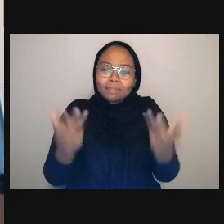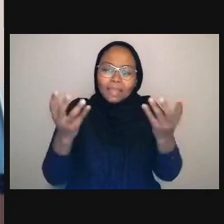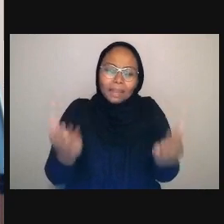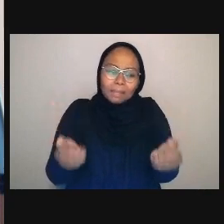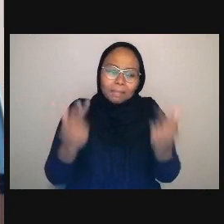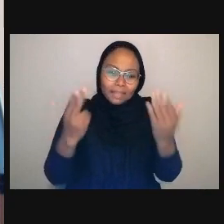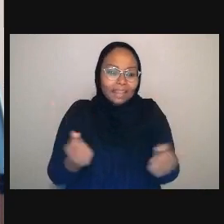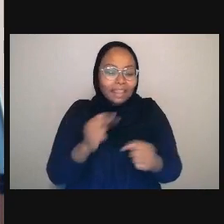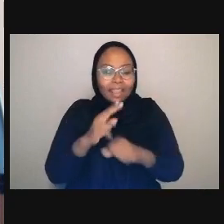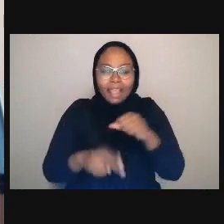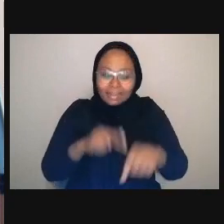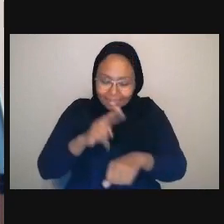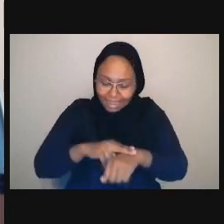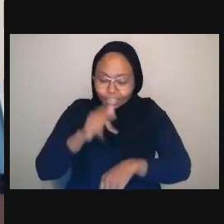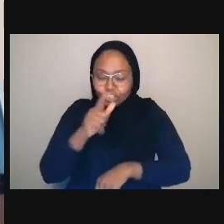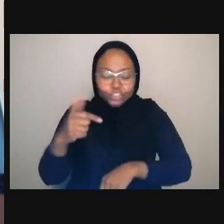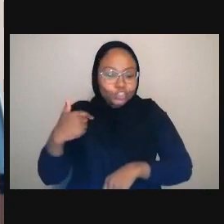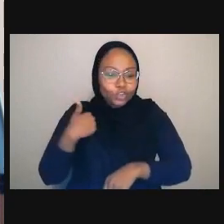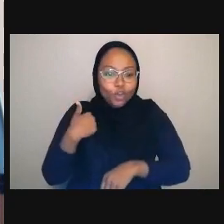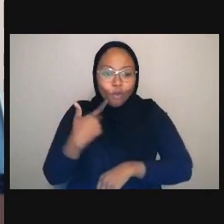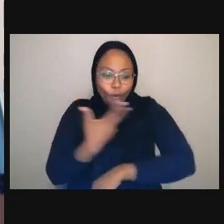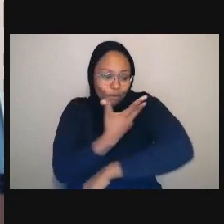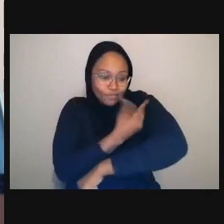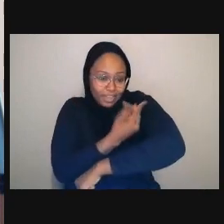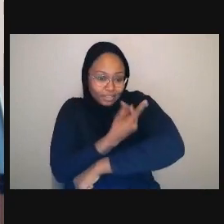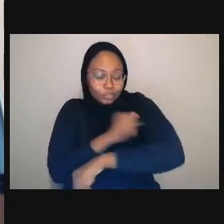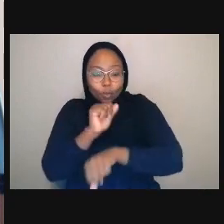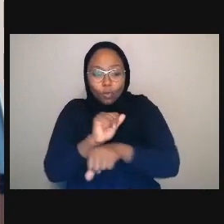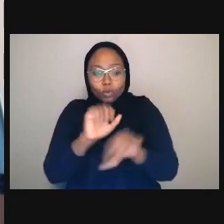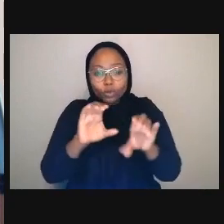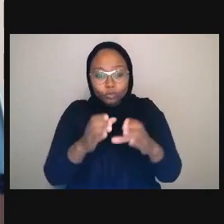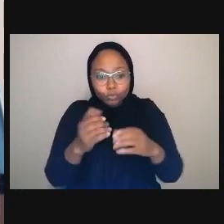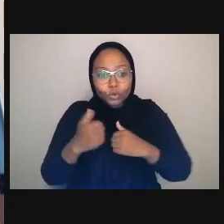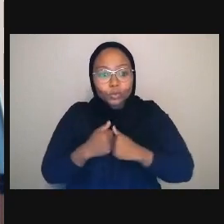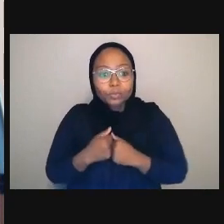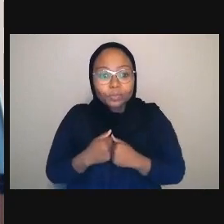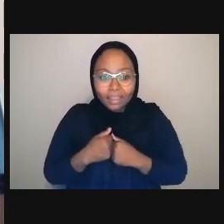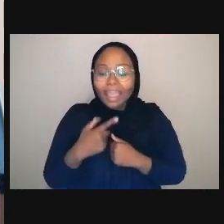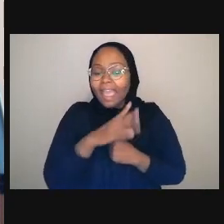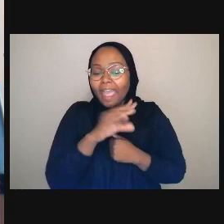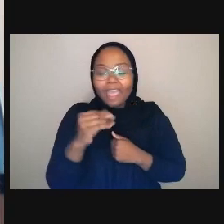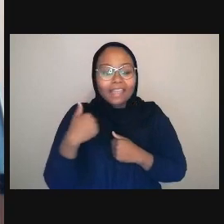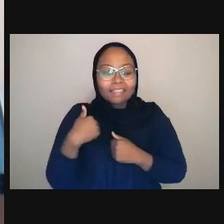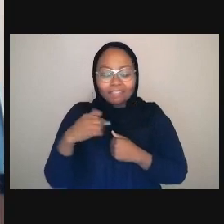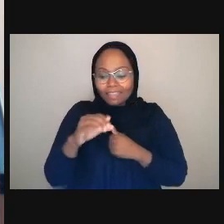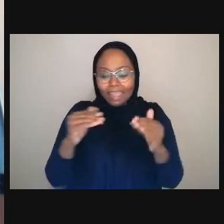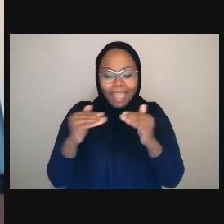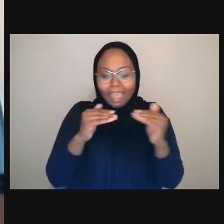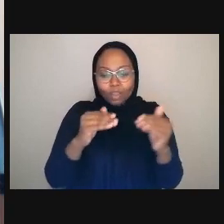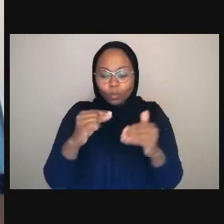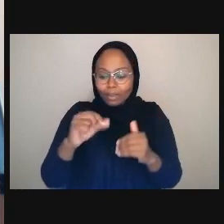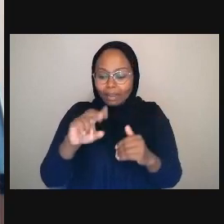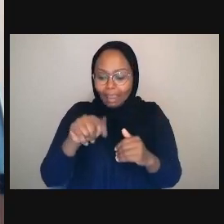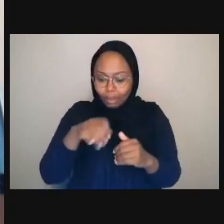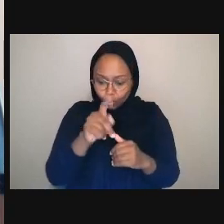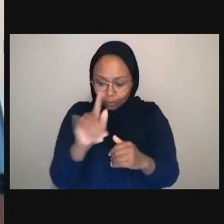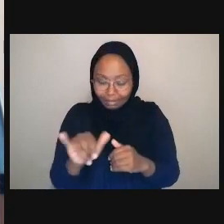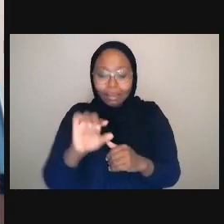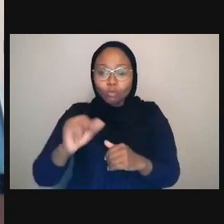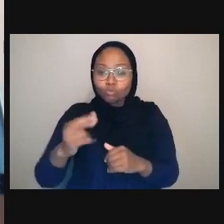including, but not limited to, the Made to Save Grassroots COVID-19 Vaccine Equity Group, the HHS Health and Human